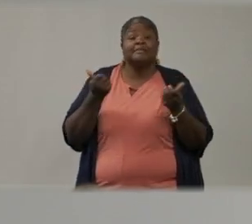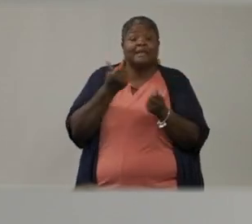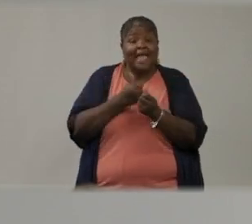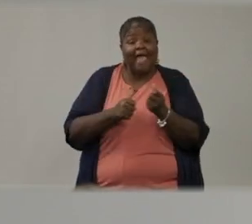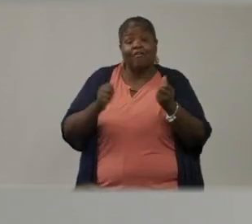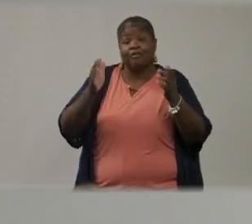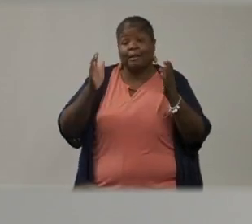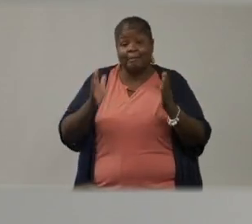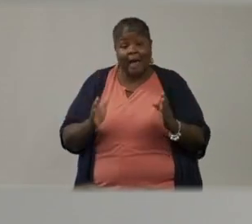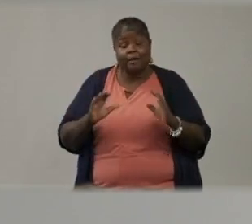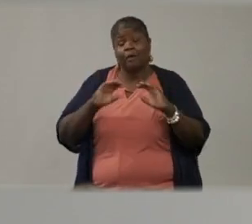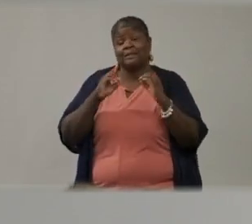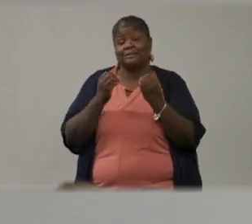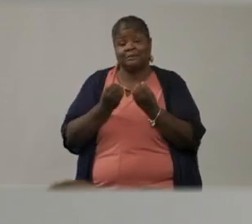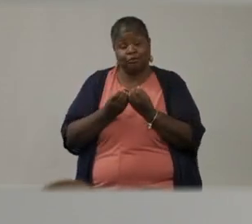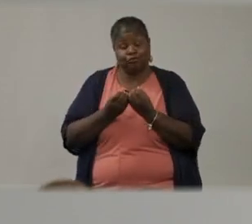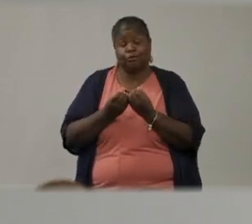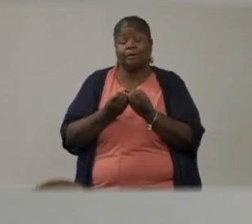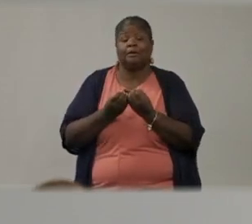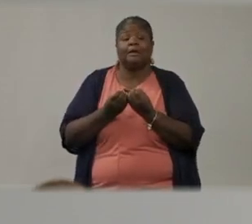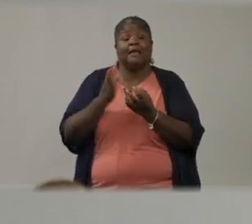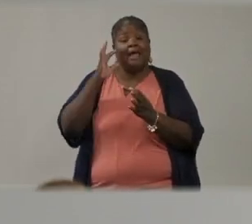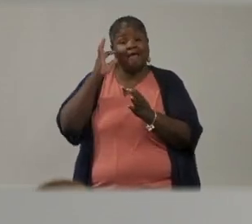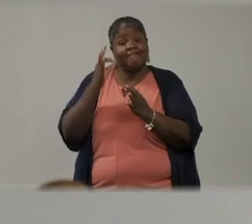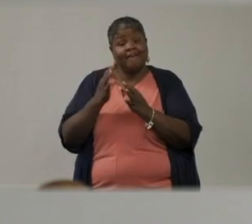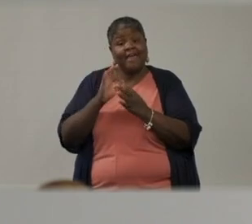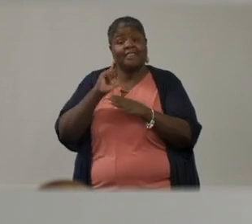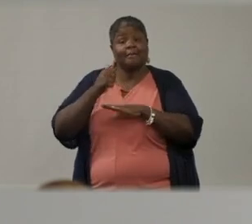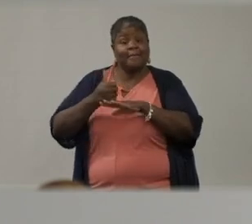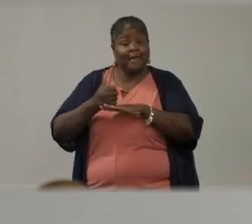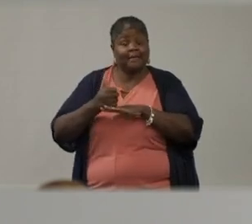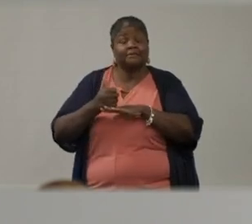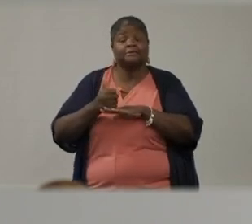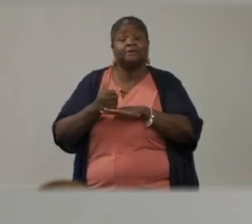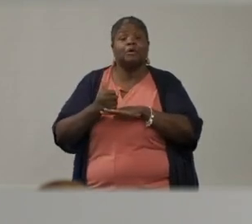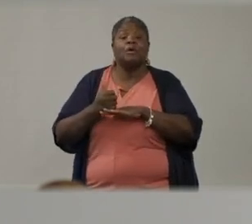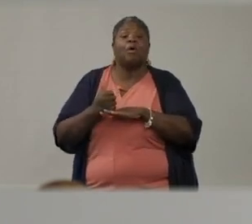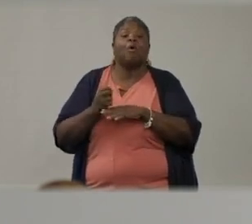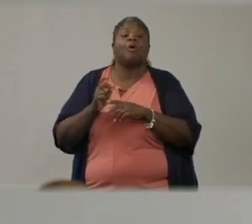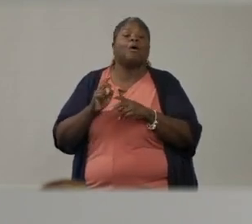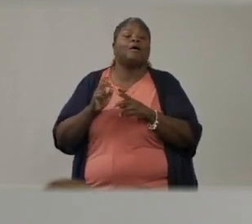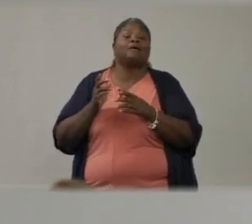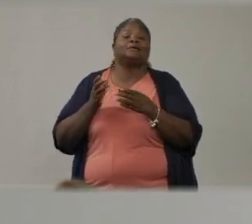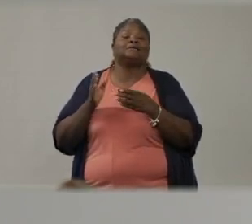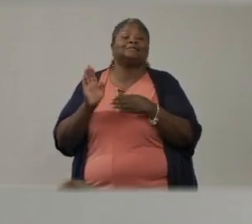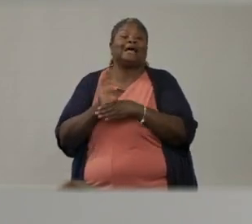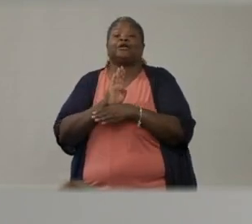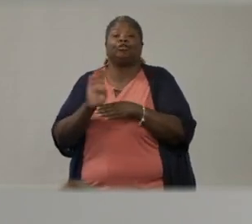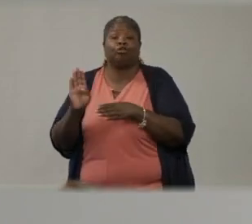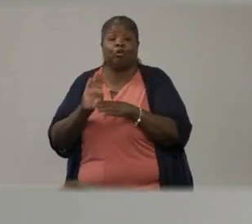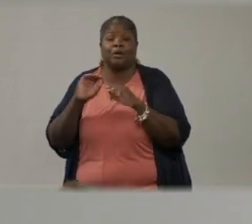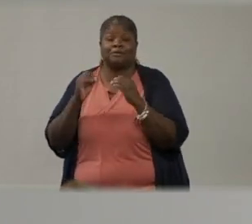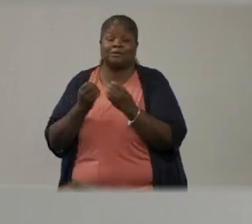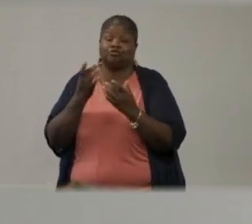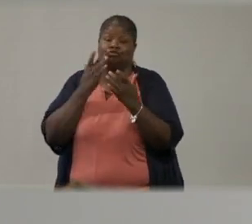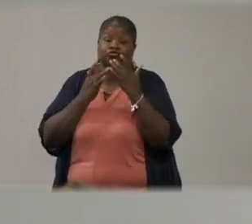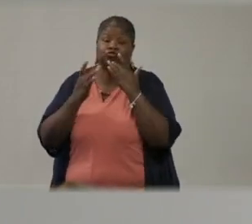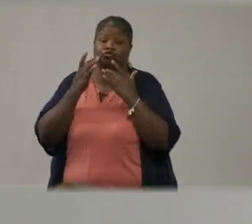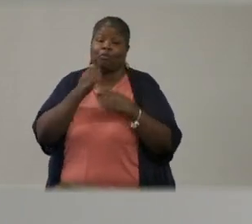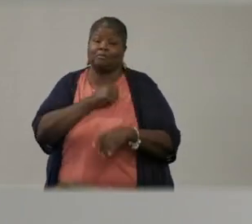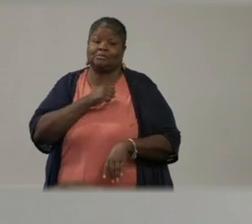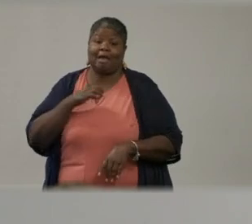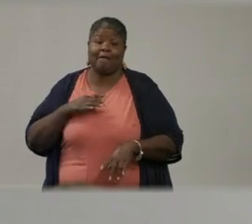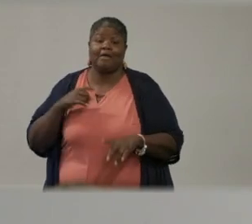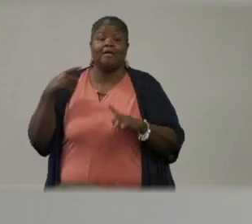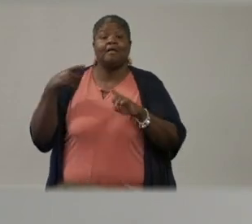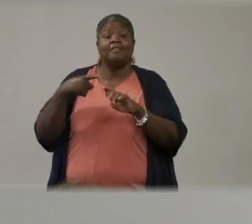everybody, every organization, every faith-based organization, every secular organization is short-staffed. So at this